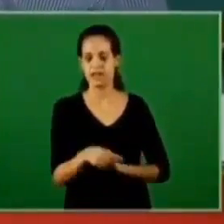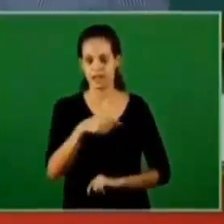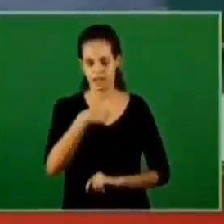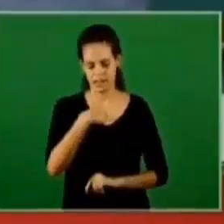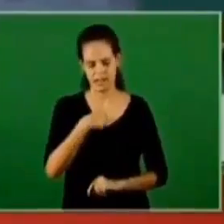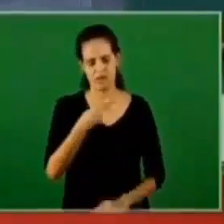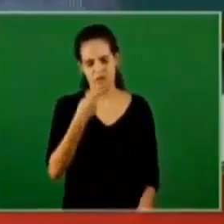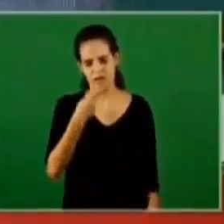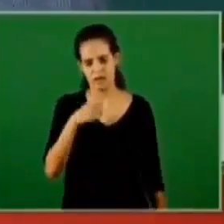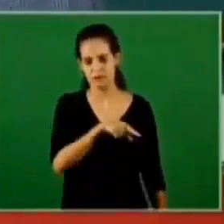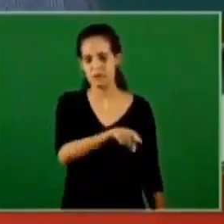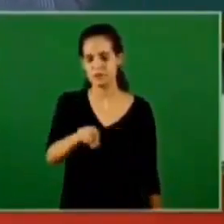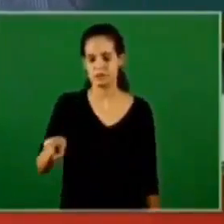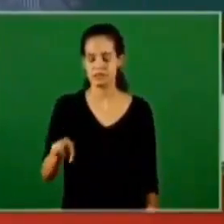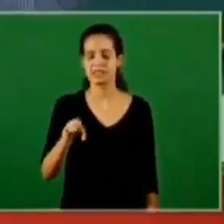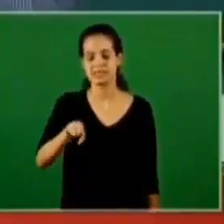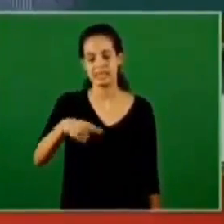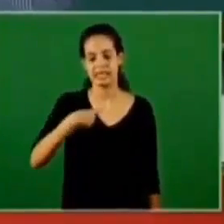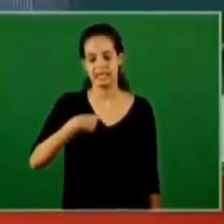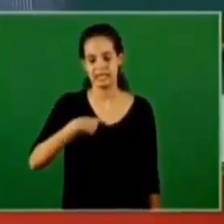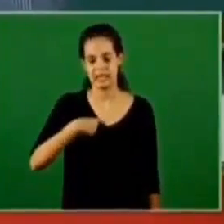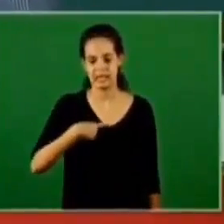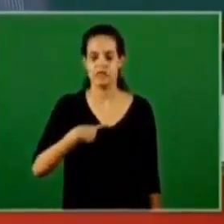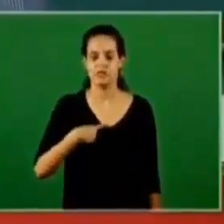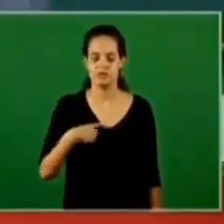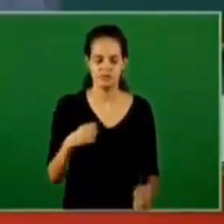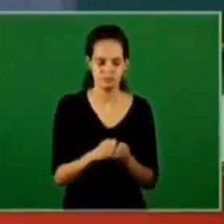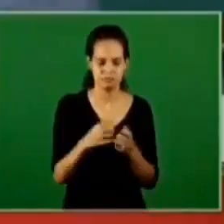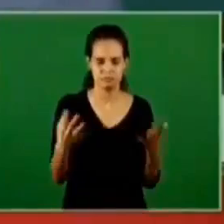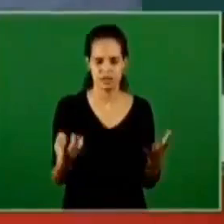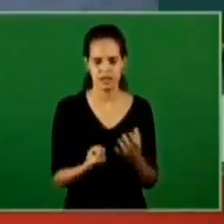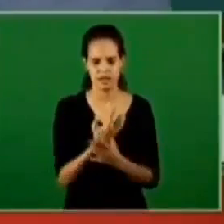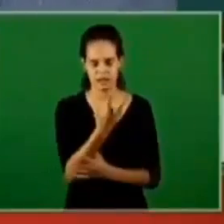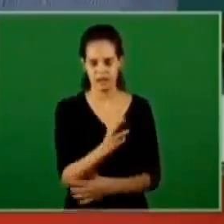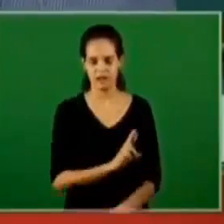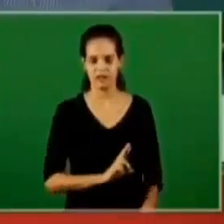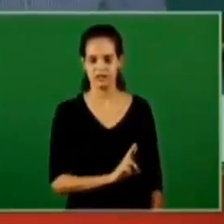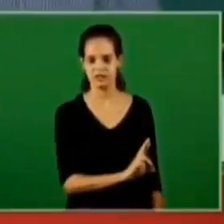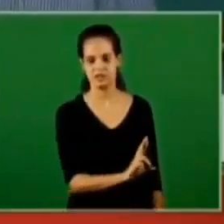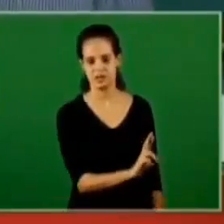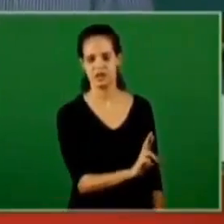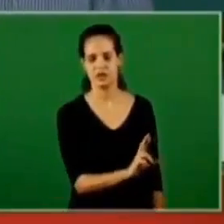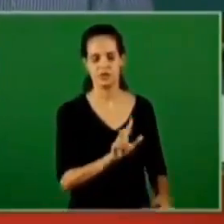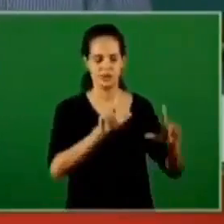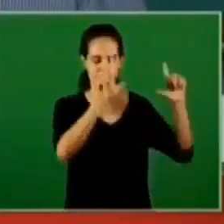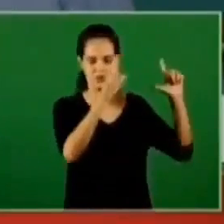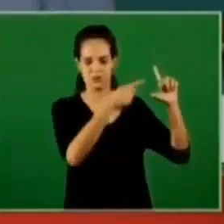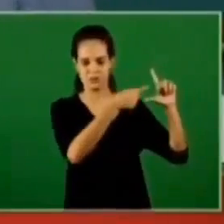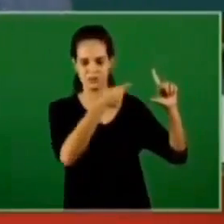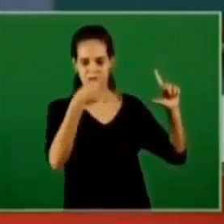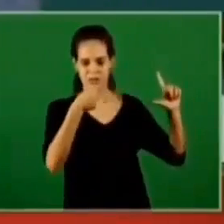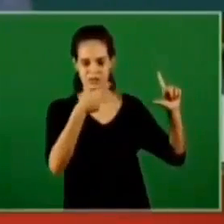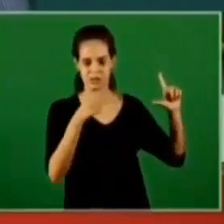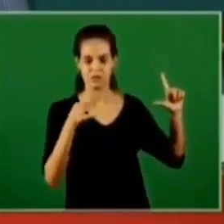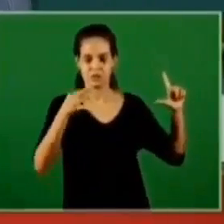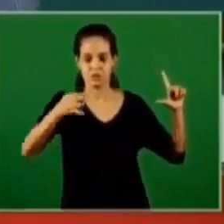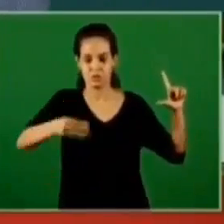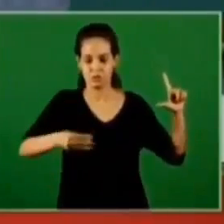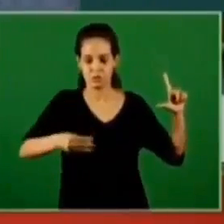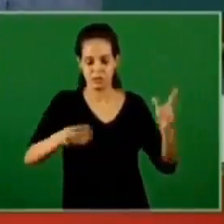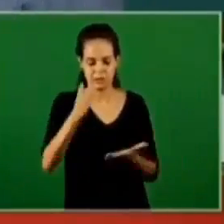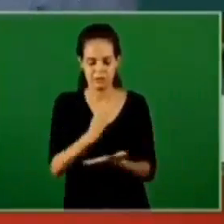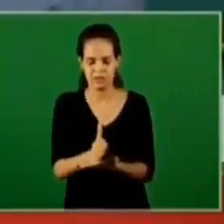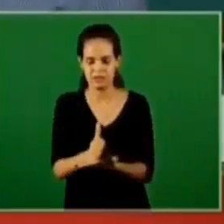I'm going to tell you one thing. If I were to create a religion today with this, I would take half